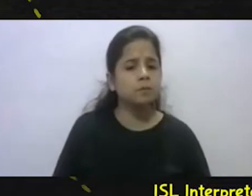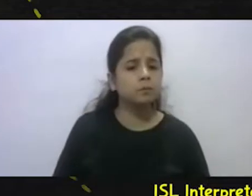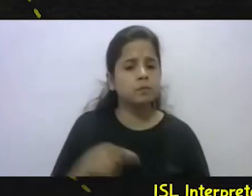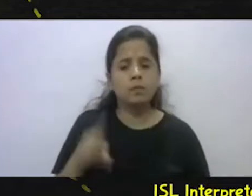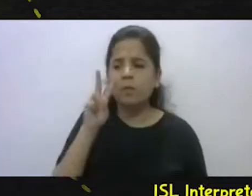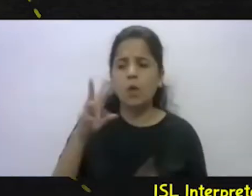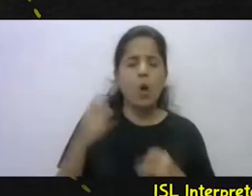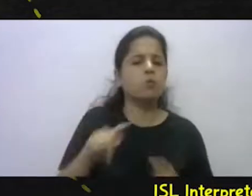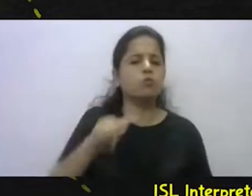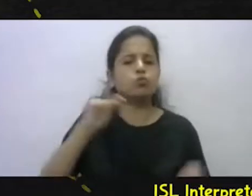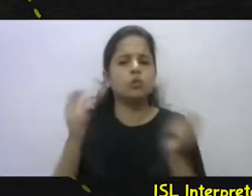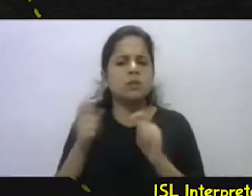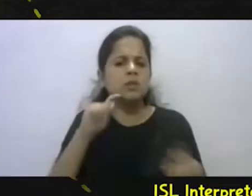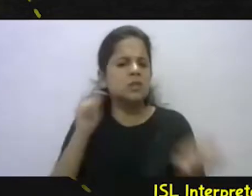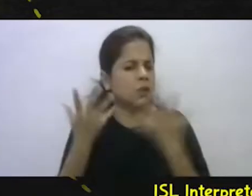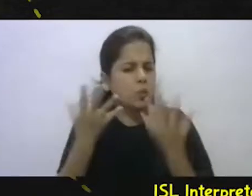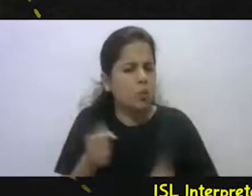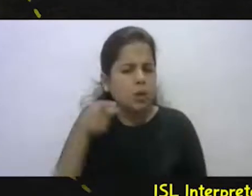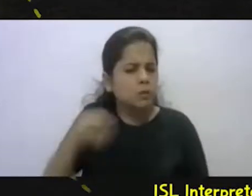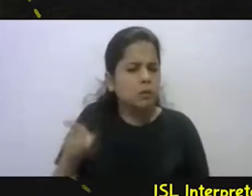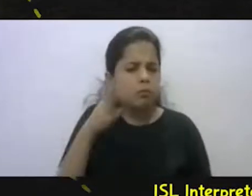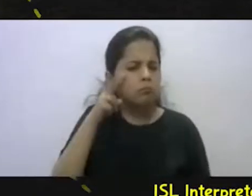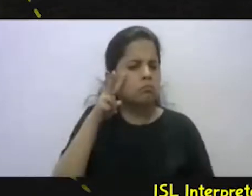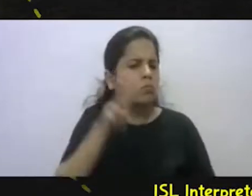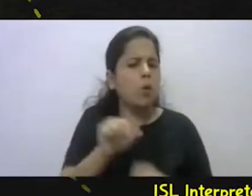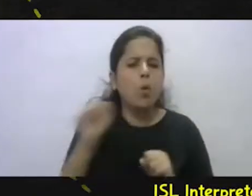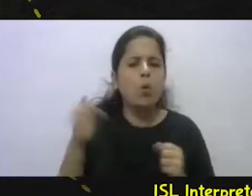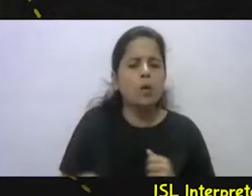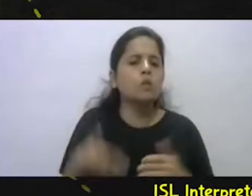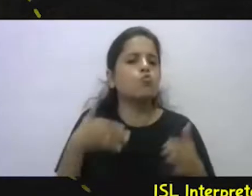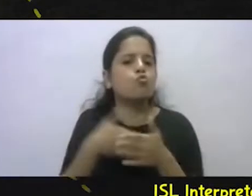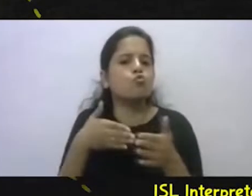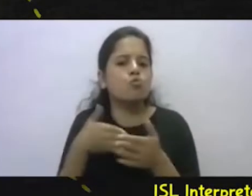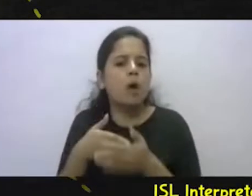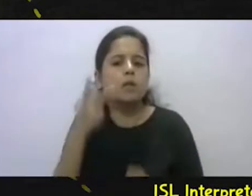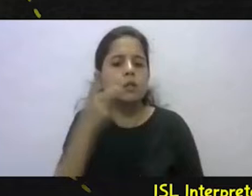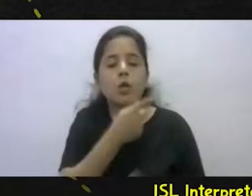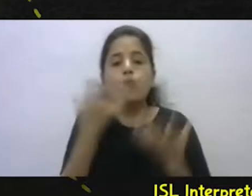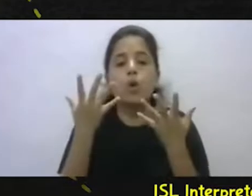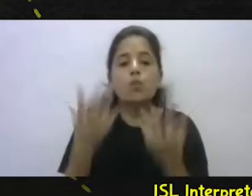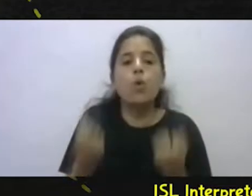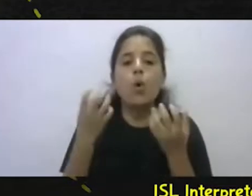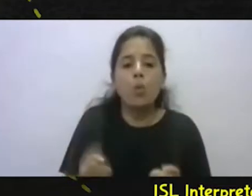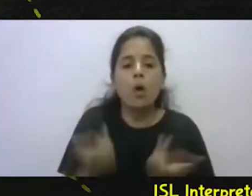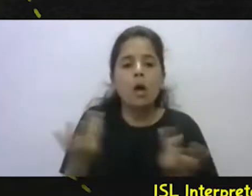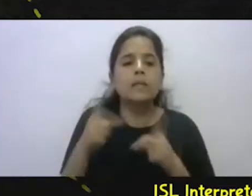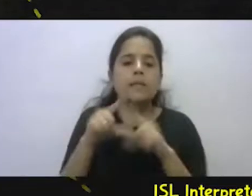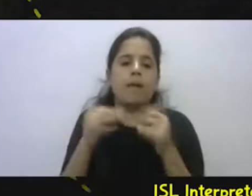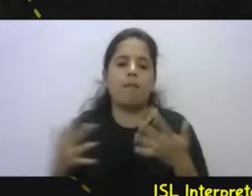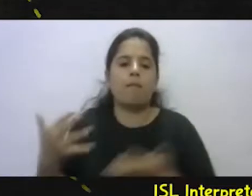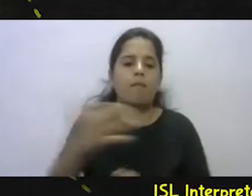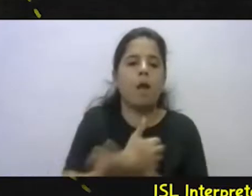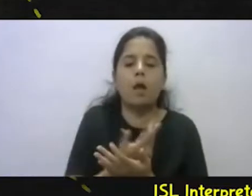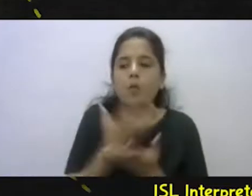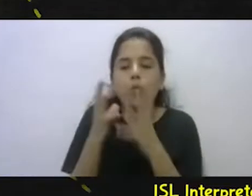change model. What kind of change they are looking for? What kind of challenges which they are wanting the data collector to address or